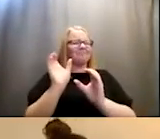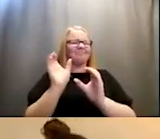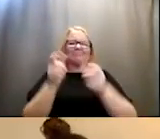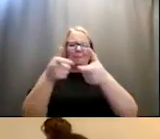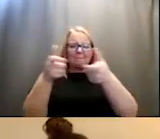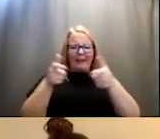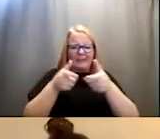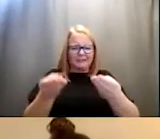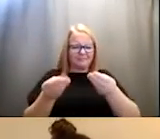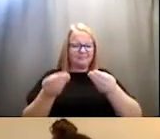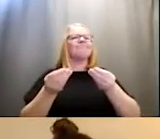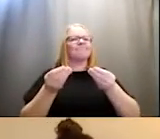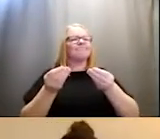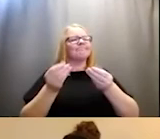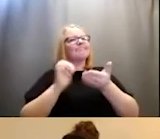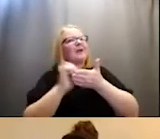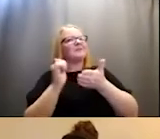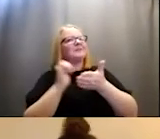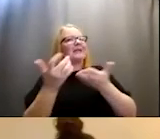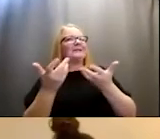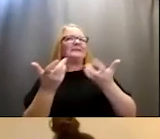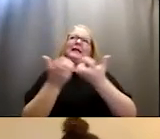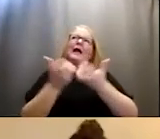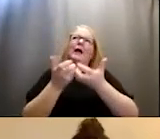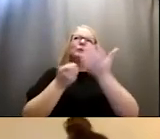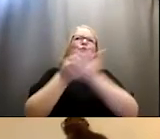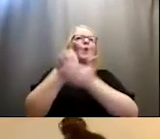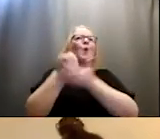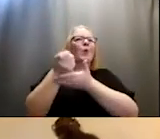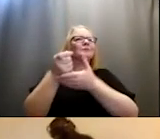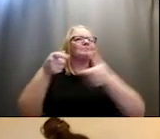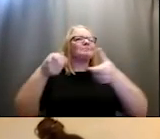packaging, the advertising, and the way that cosmetics were sold.